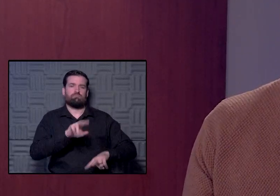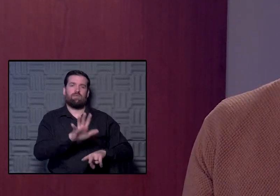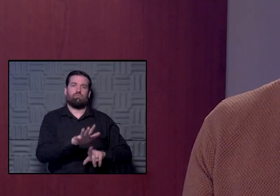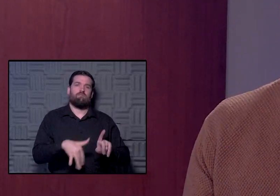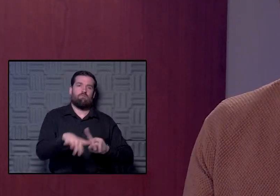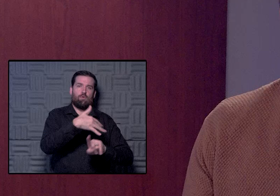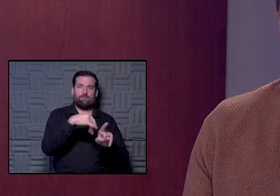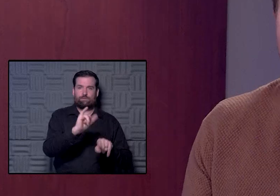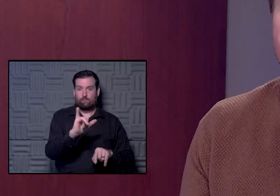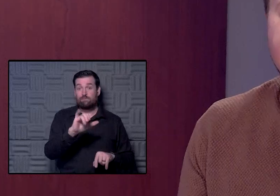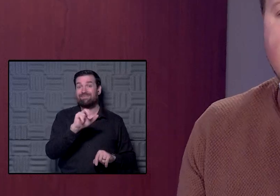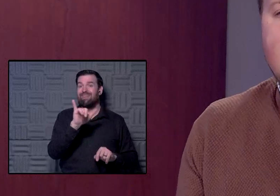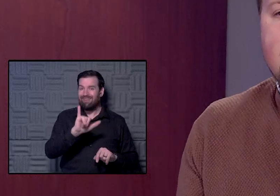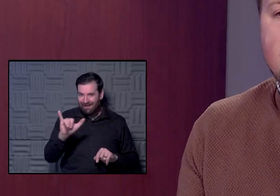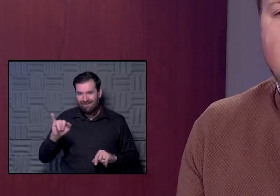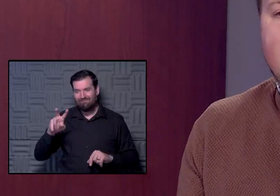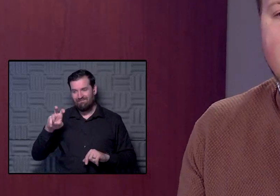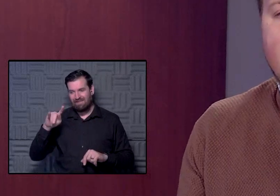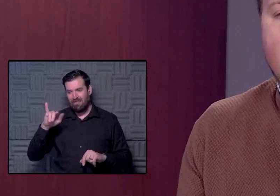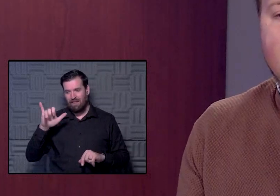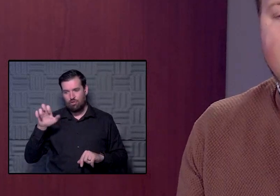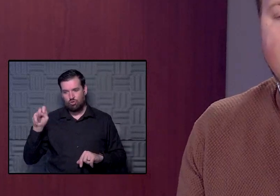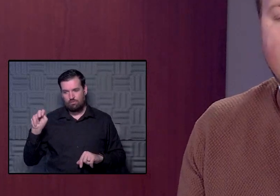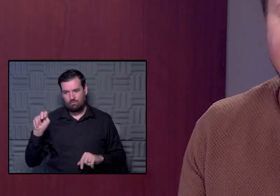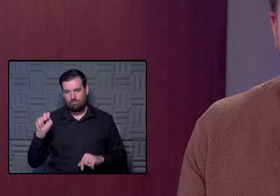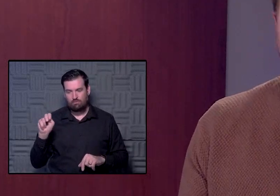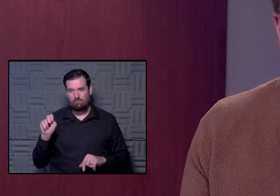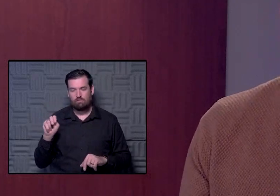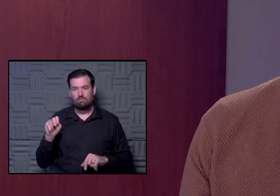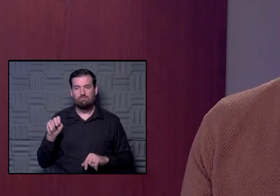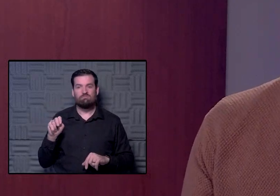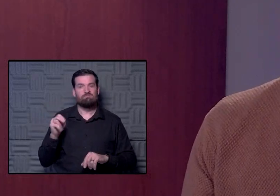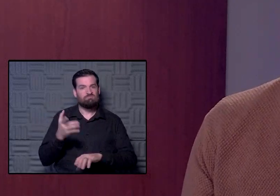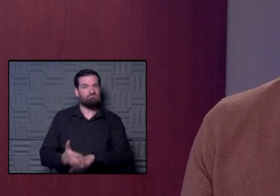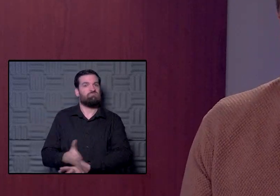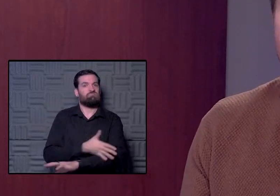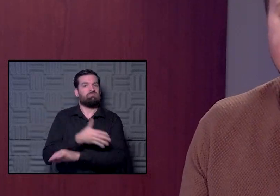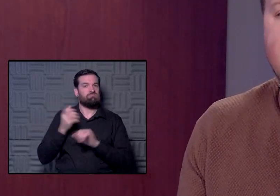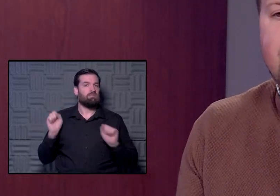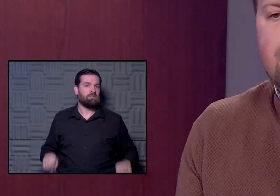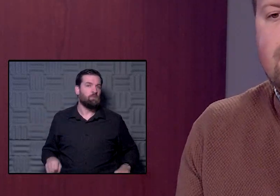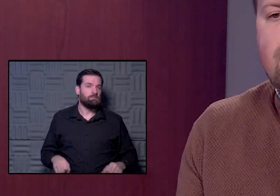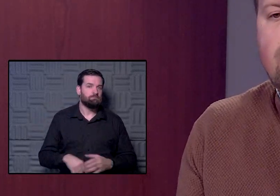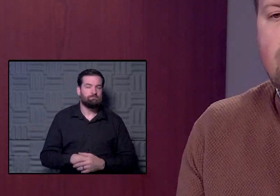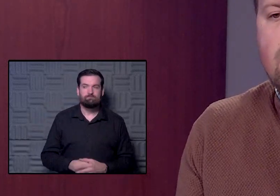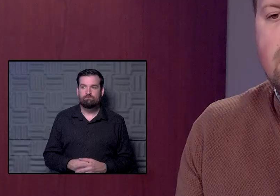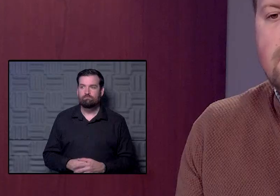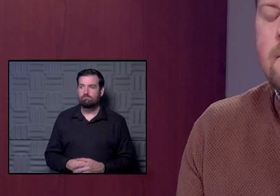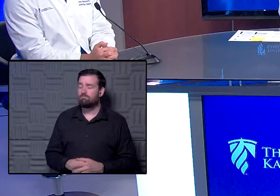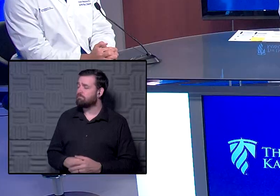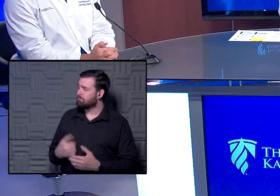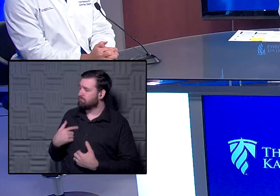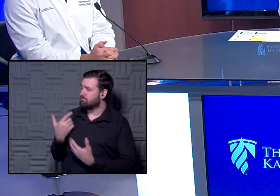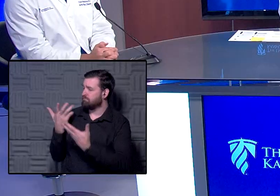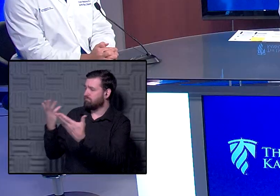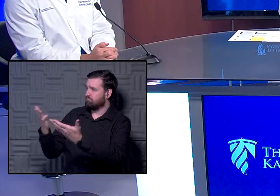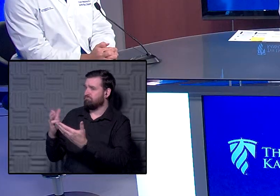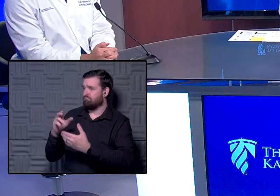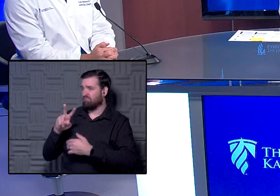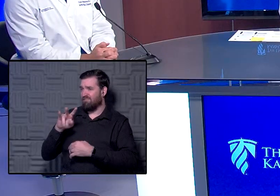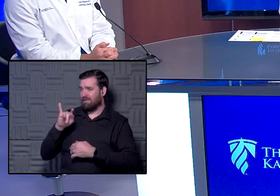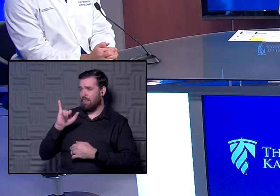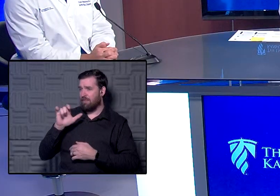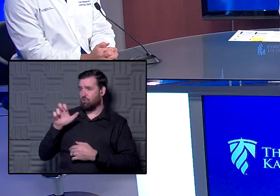factors as well, such as ventilation, to try to enhance those as much as possible. I would say really the